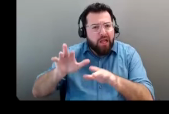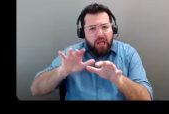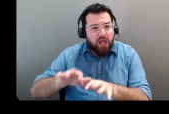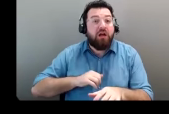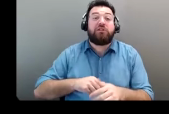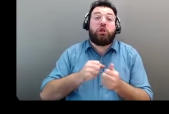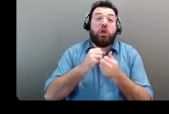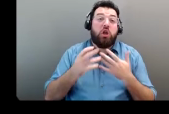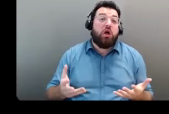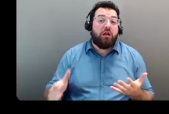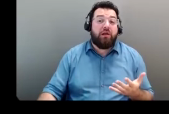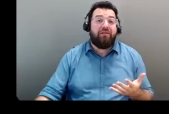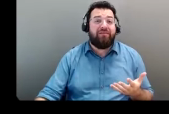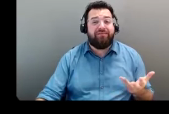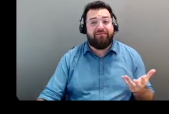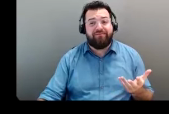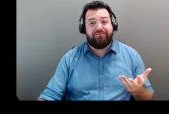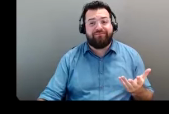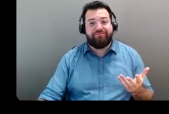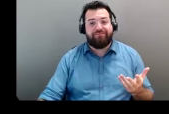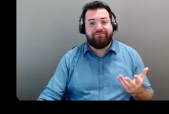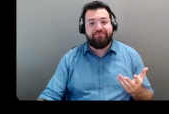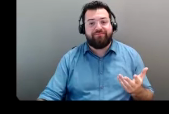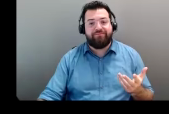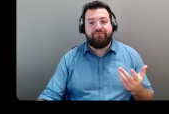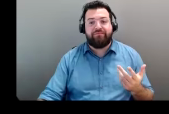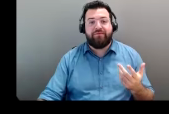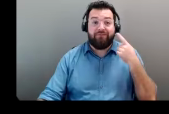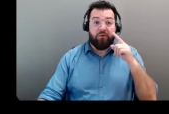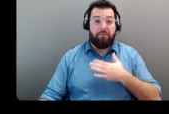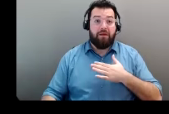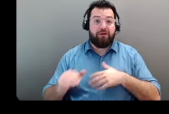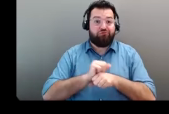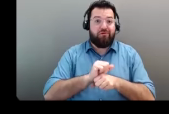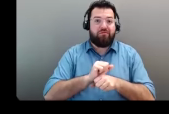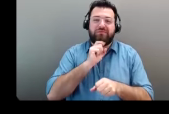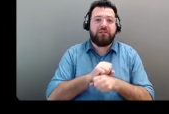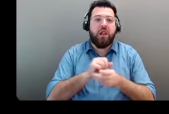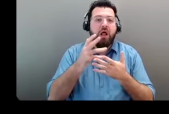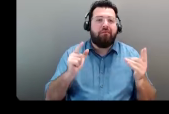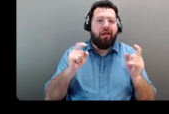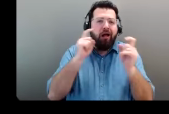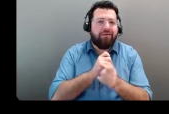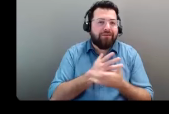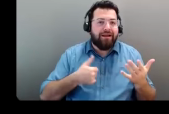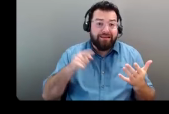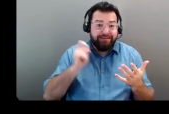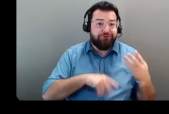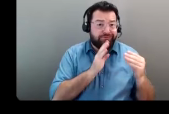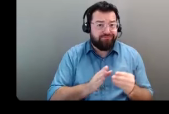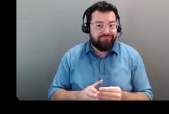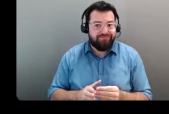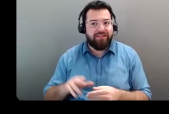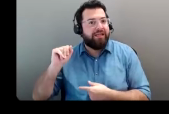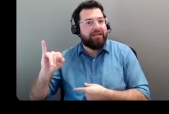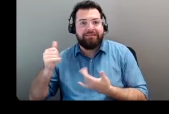There's a lot of for with my job, there's a lot of really complicated things that I need to get done, and AI is still not good enough for that. And